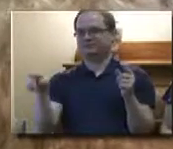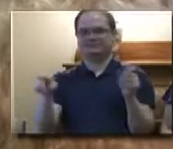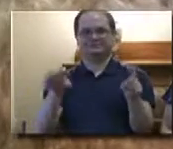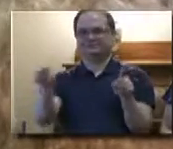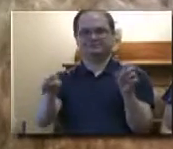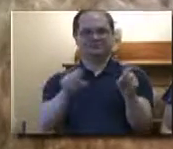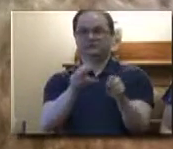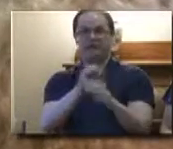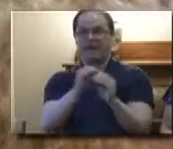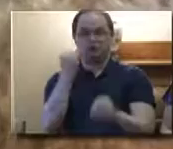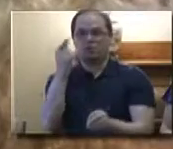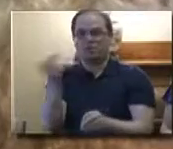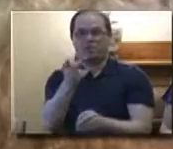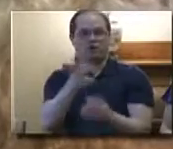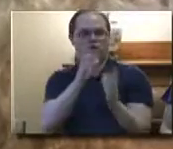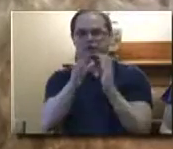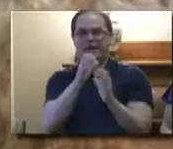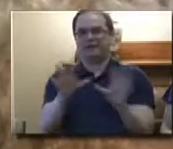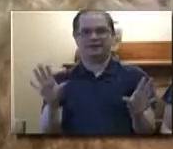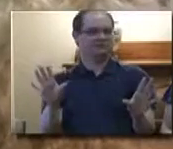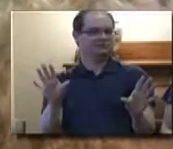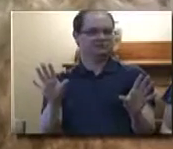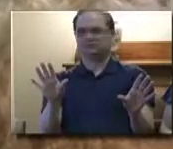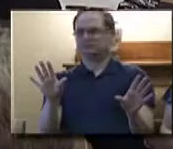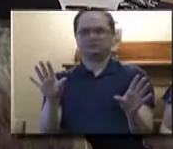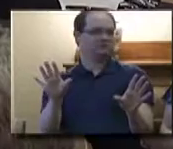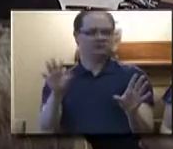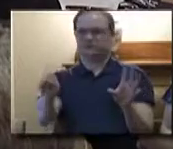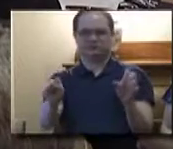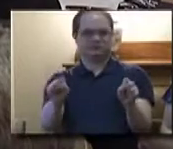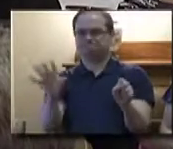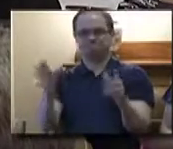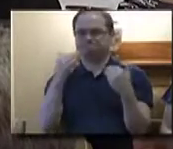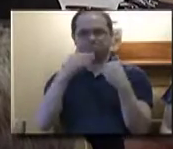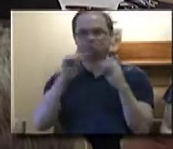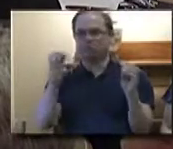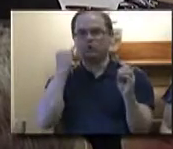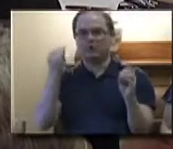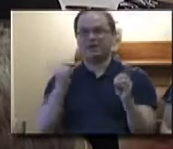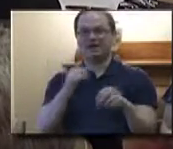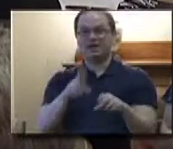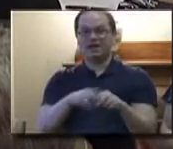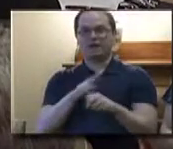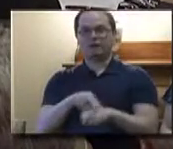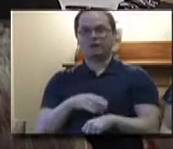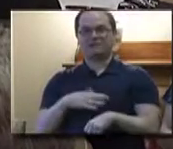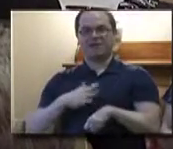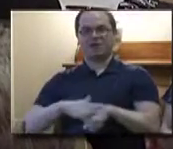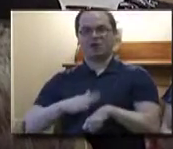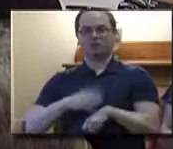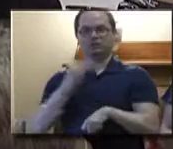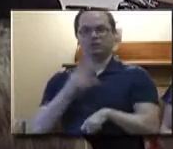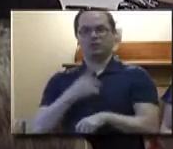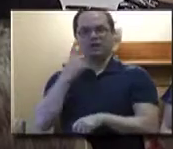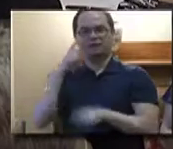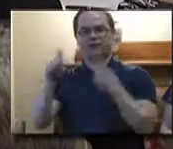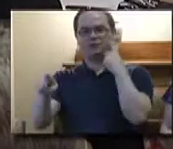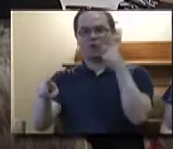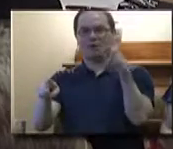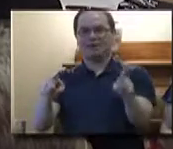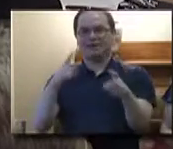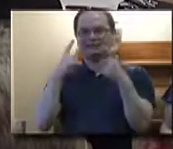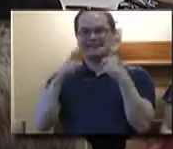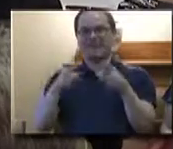have really no idea what they're trying to get across. And of course, I'm cautioned and told that if I notice it, that